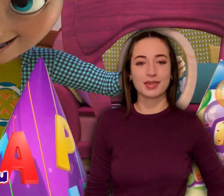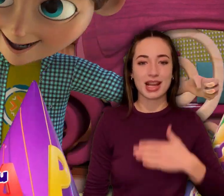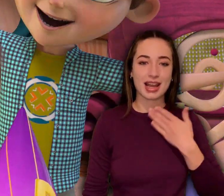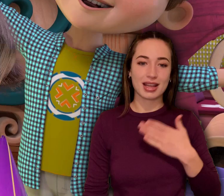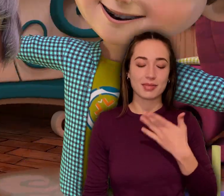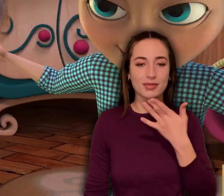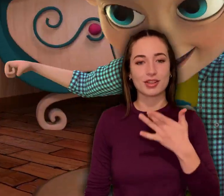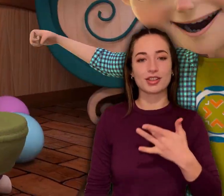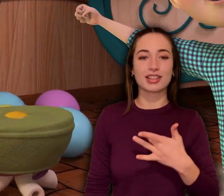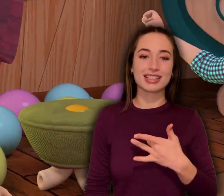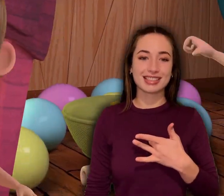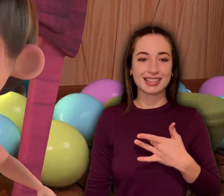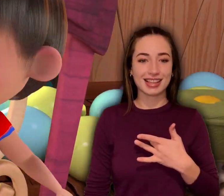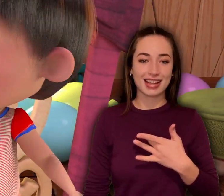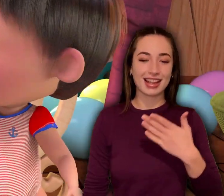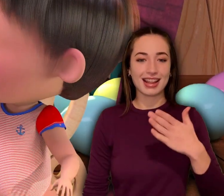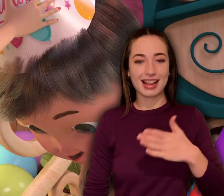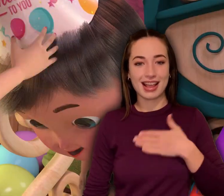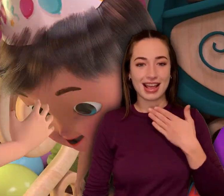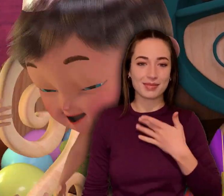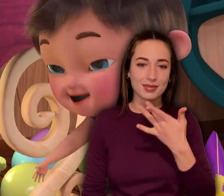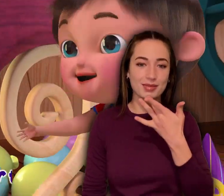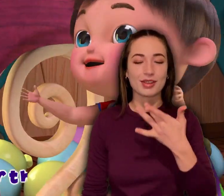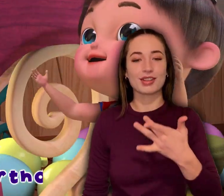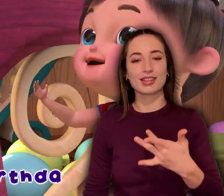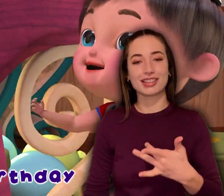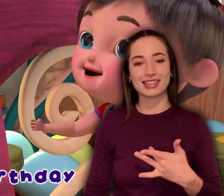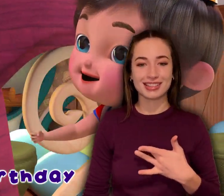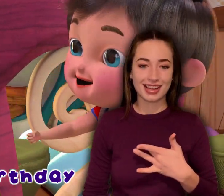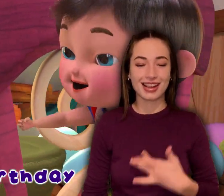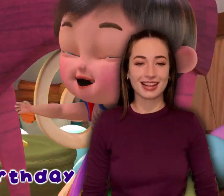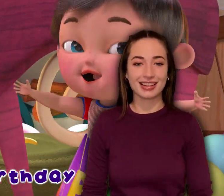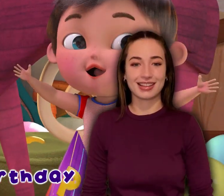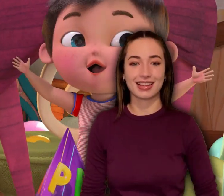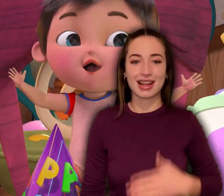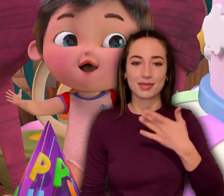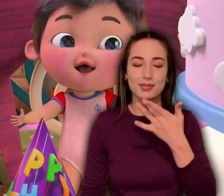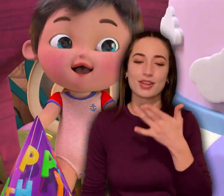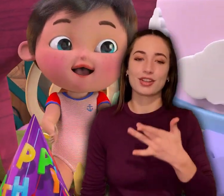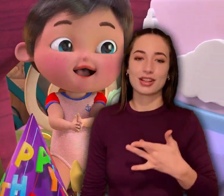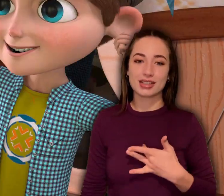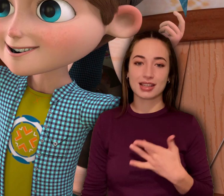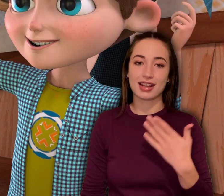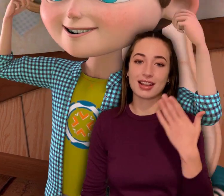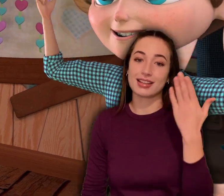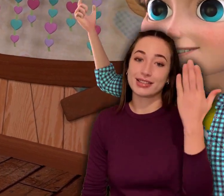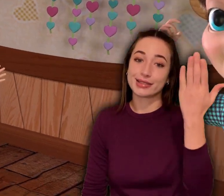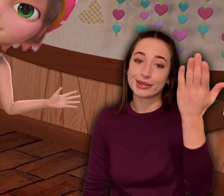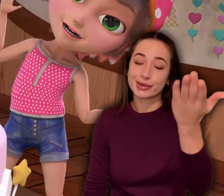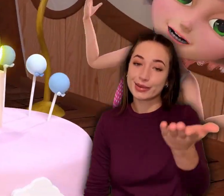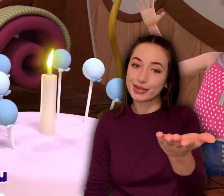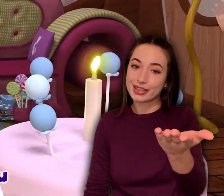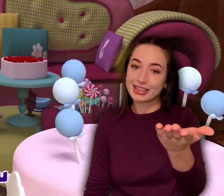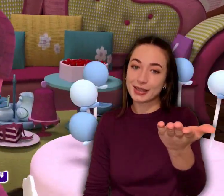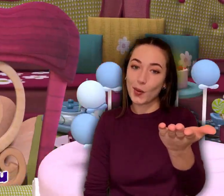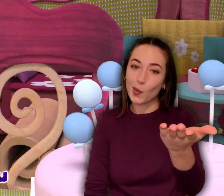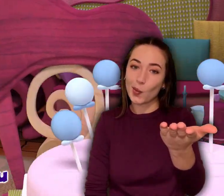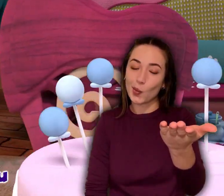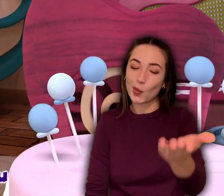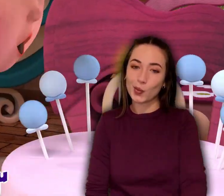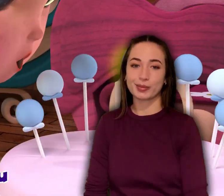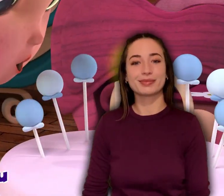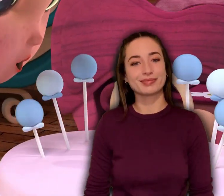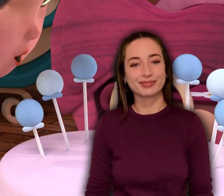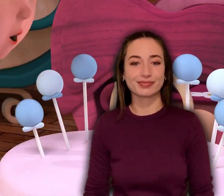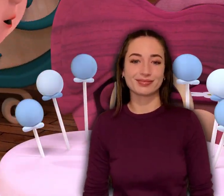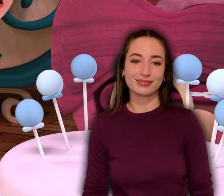you happy birthday happy birthday happy birthday to